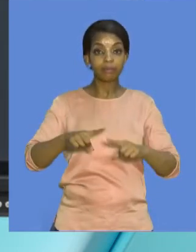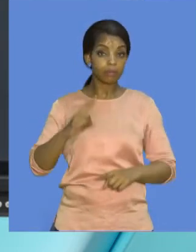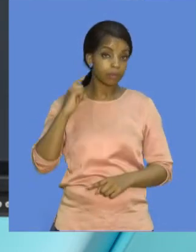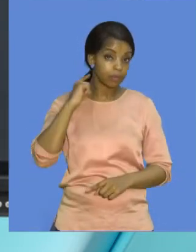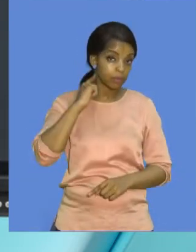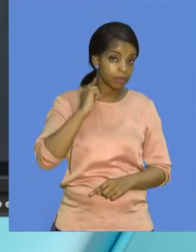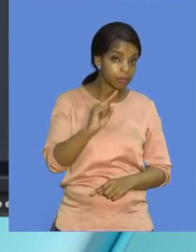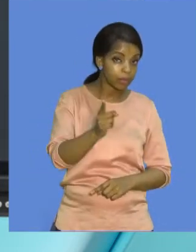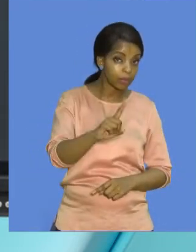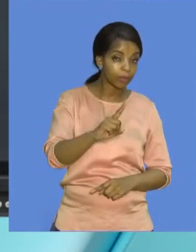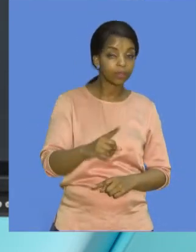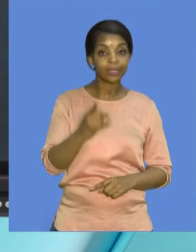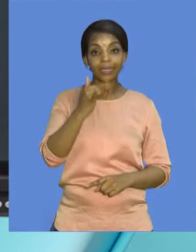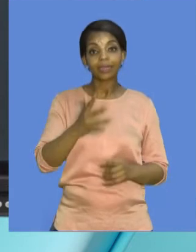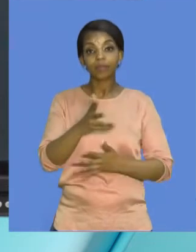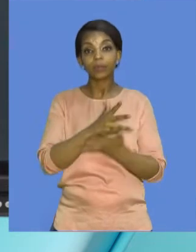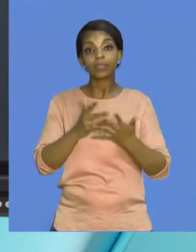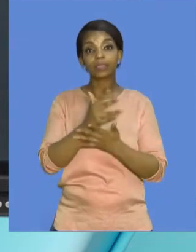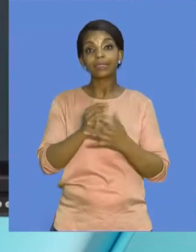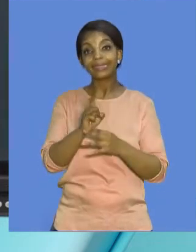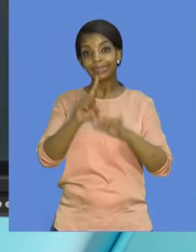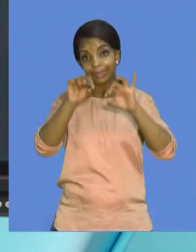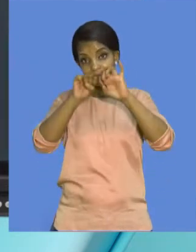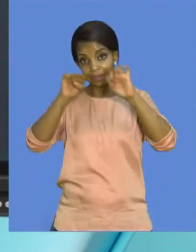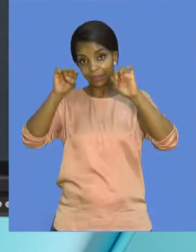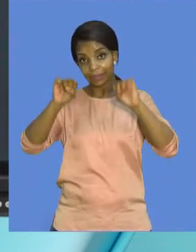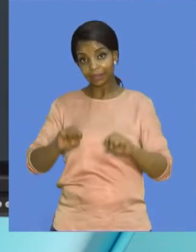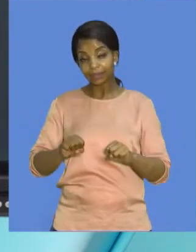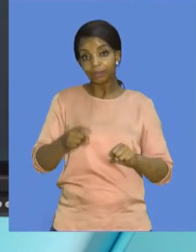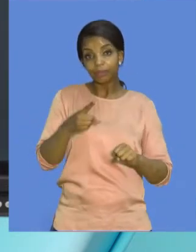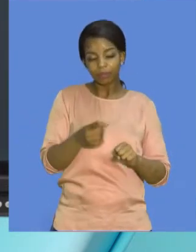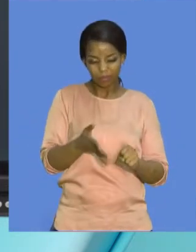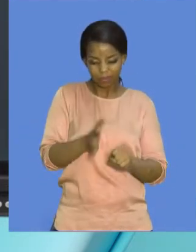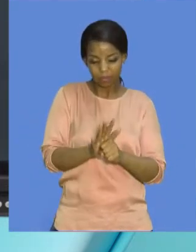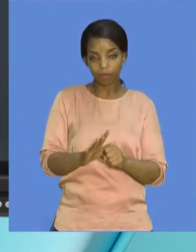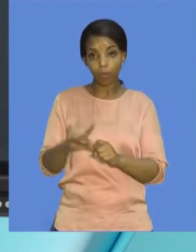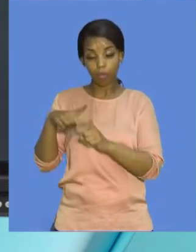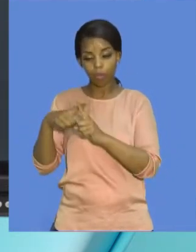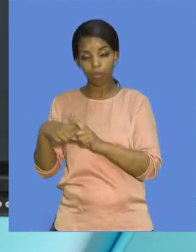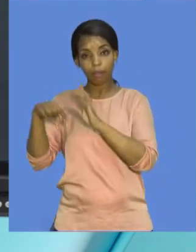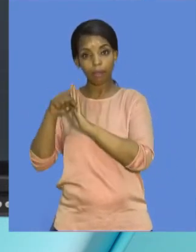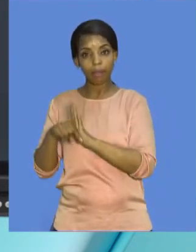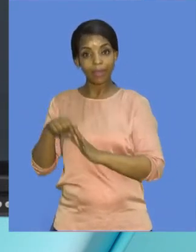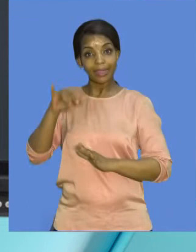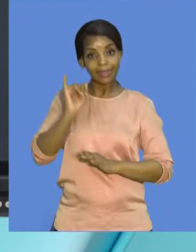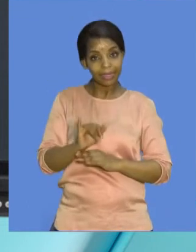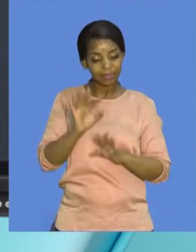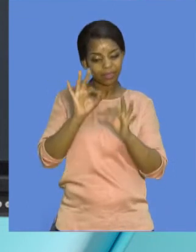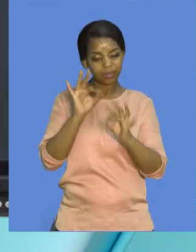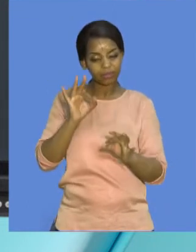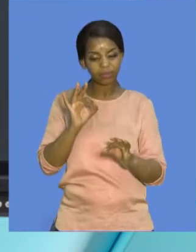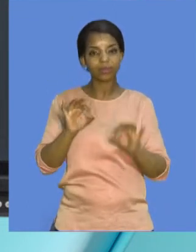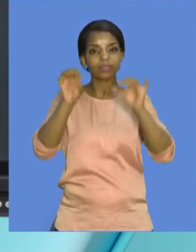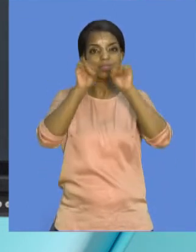follow. Be aware that when we talk of an isolated system, we are talking about a system where the net or the total charge in